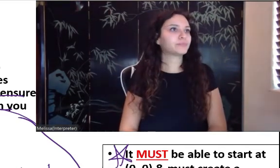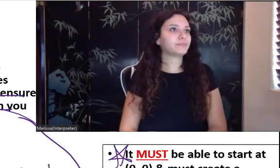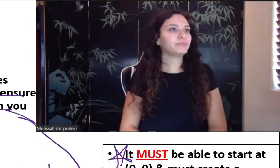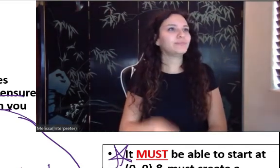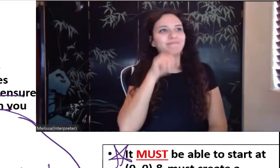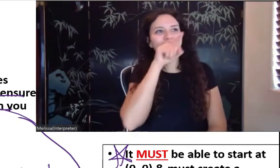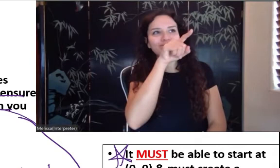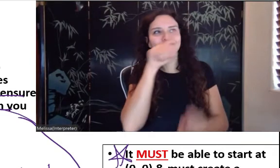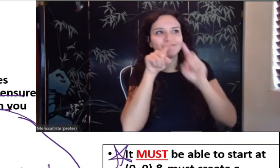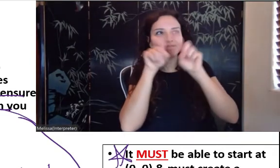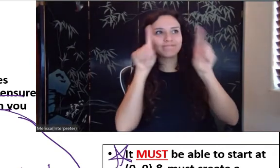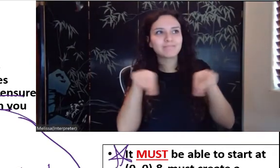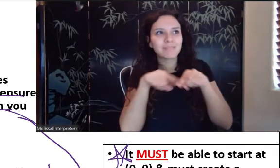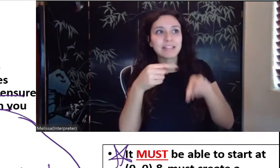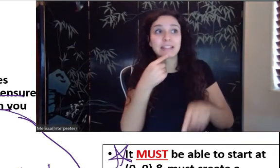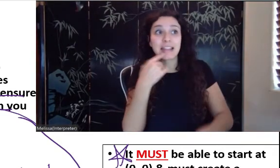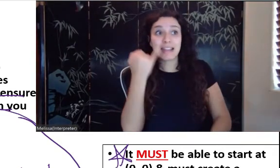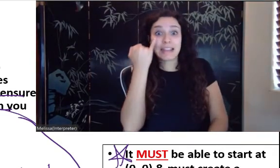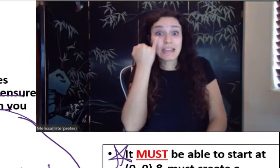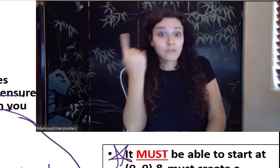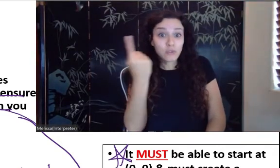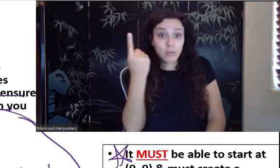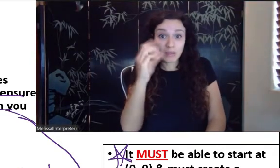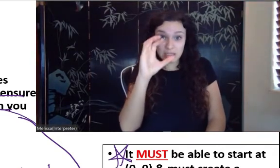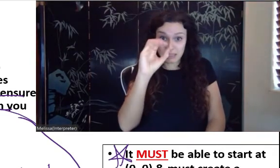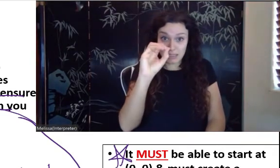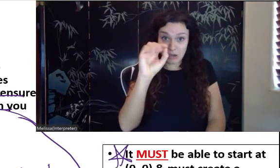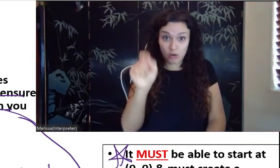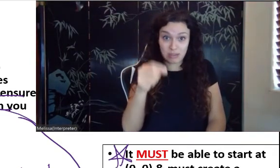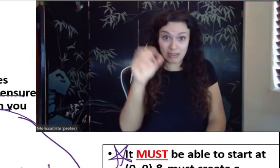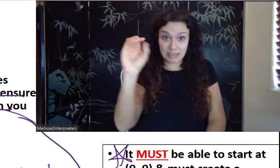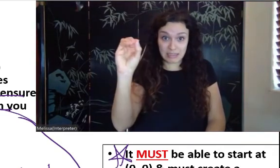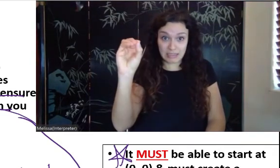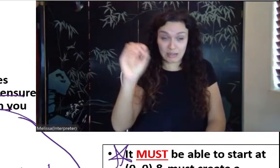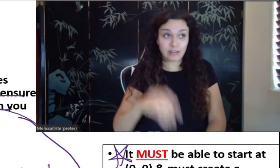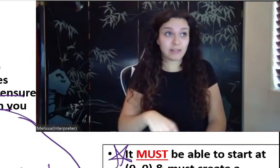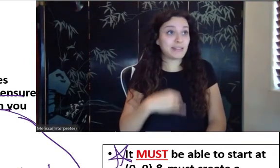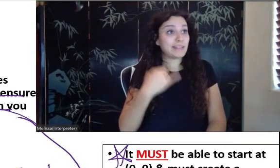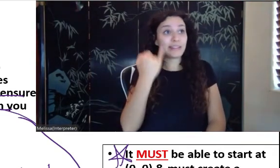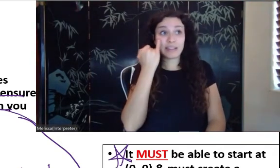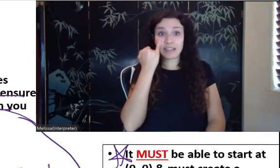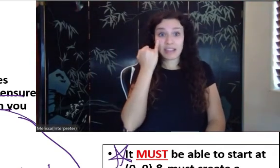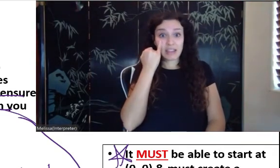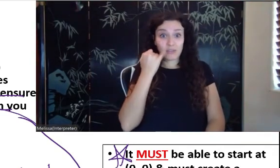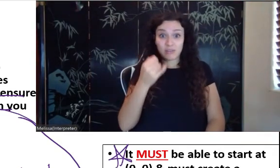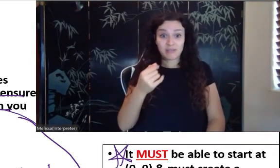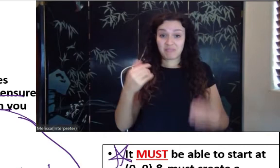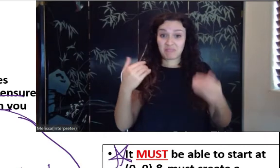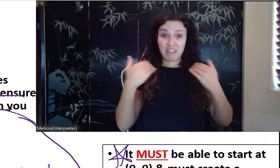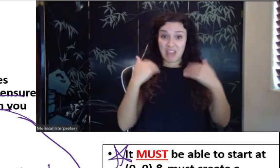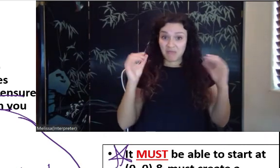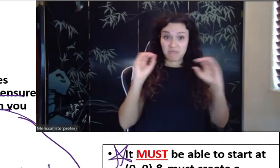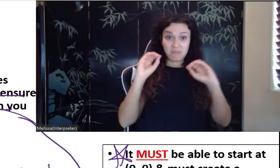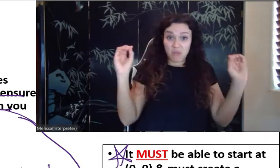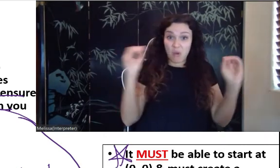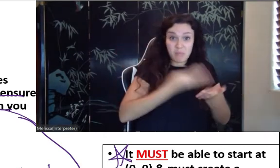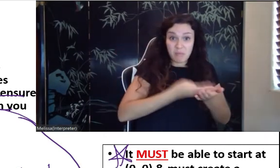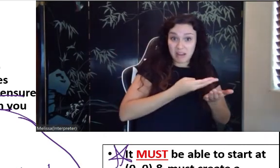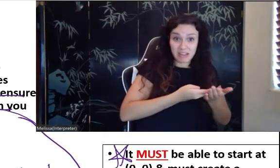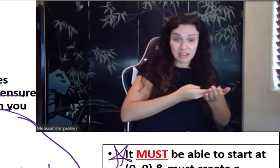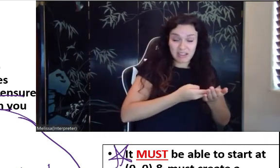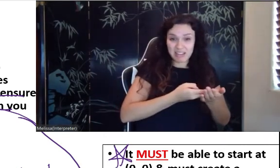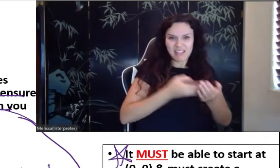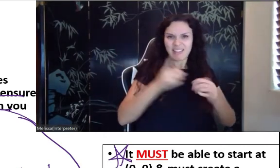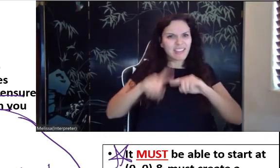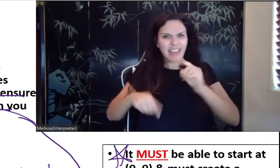for example, if something is 0, 0, okay, it's saying if you don't have money to buy tickets, you don't